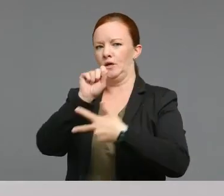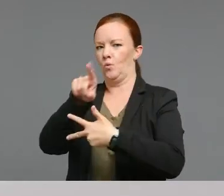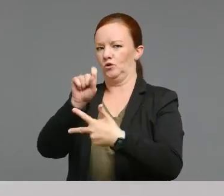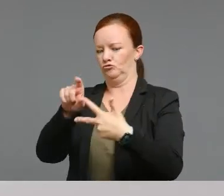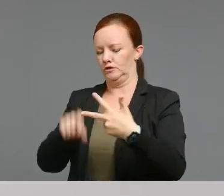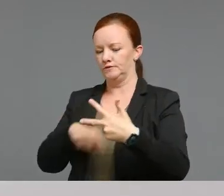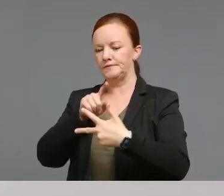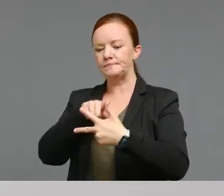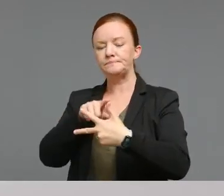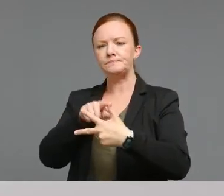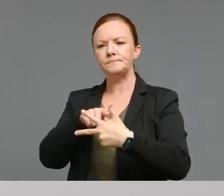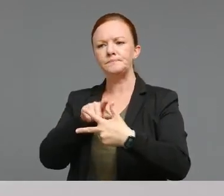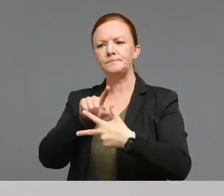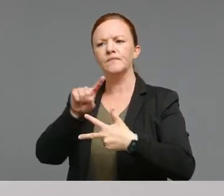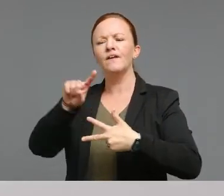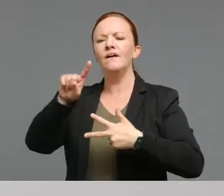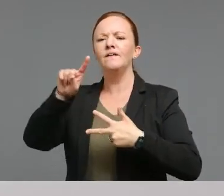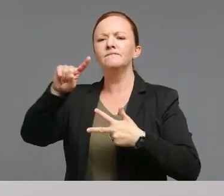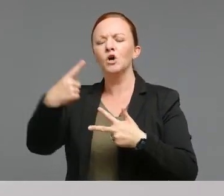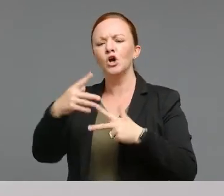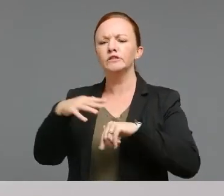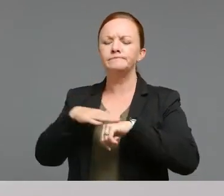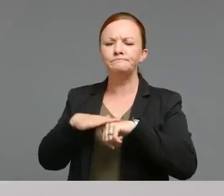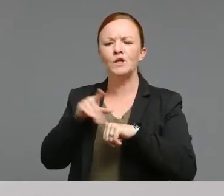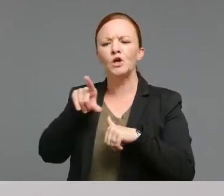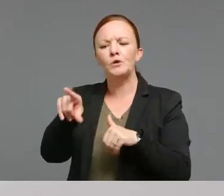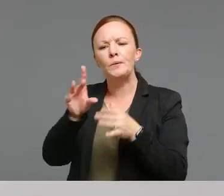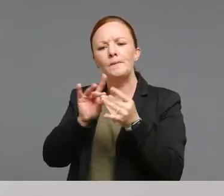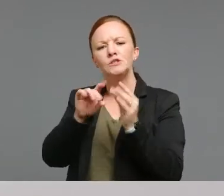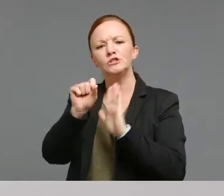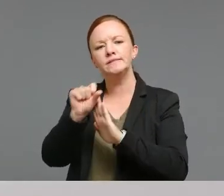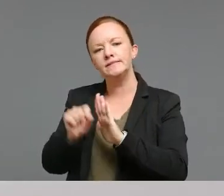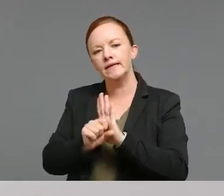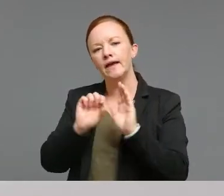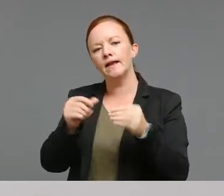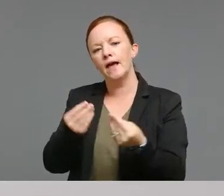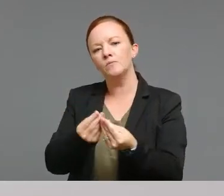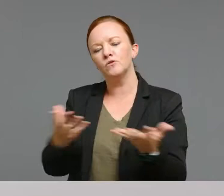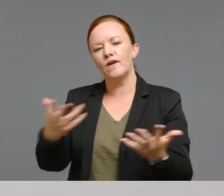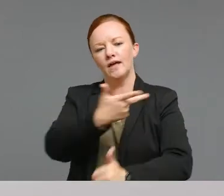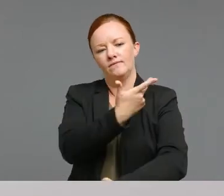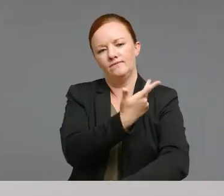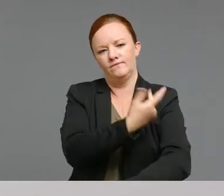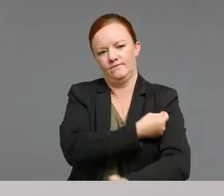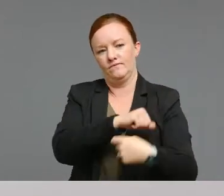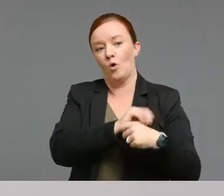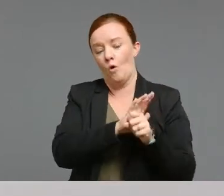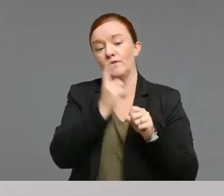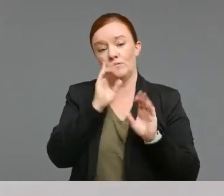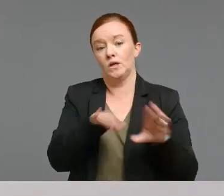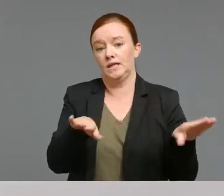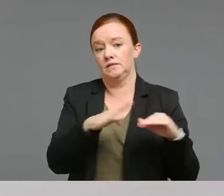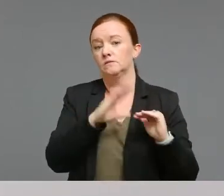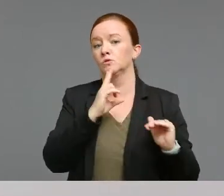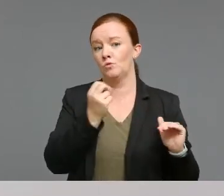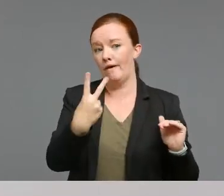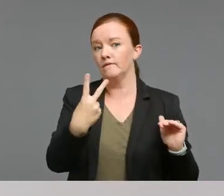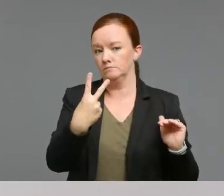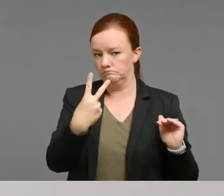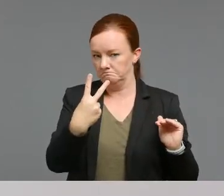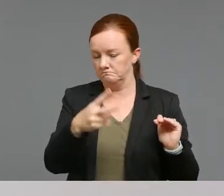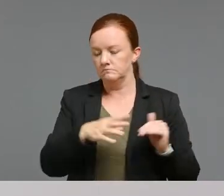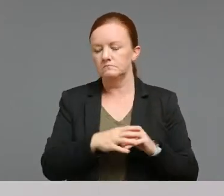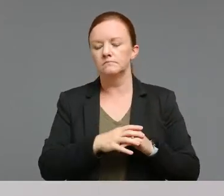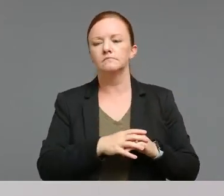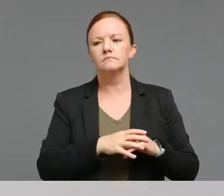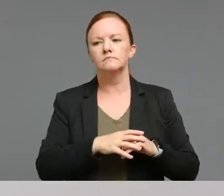housekeeping. You mentioned that the state is able to give COVID-19 vaccines to the kids at 12 and up. Does the